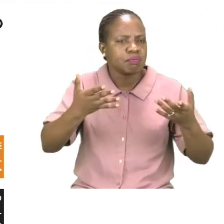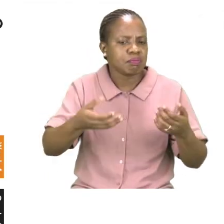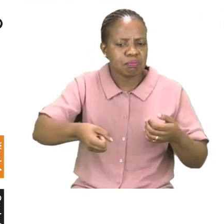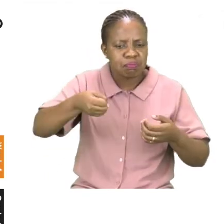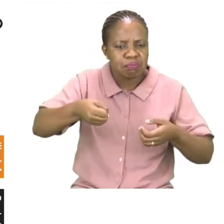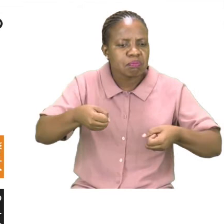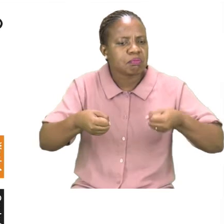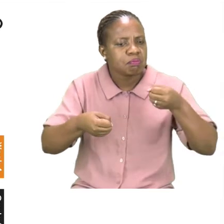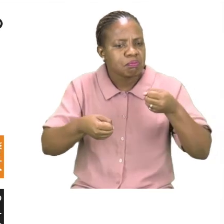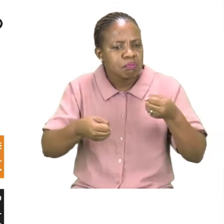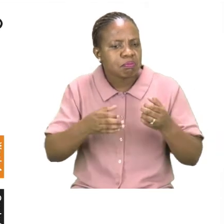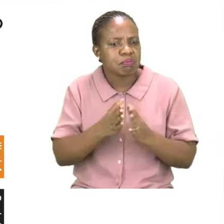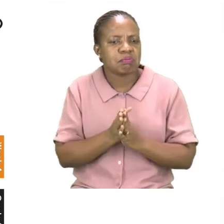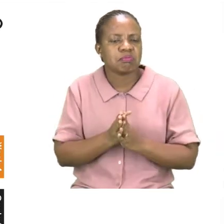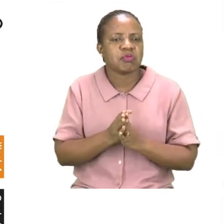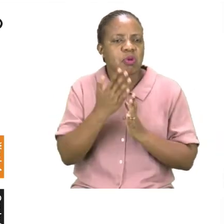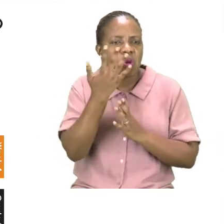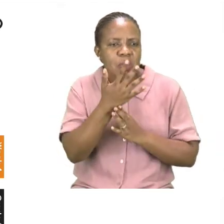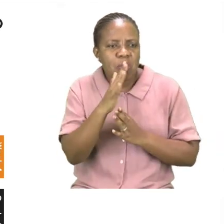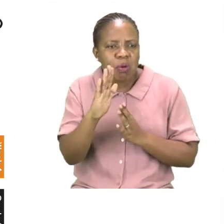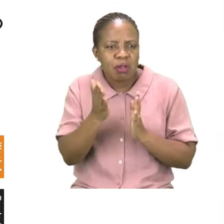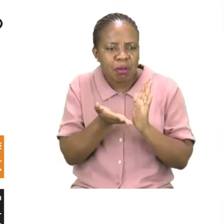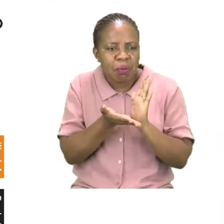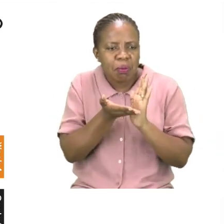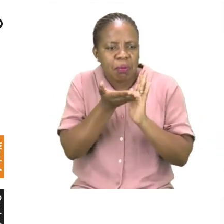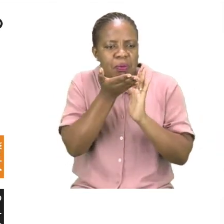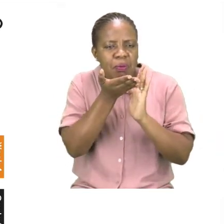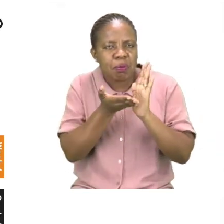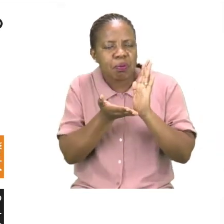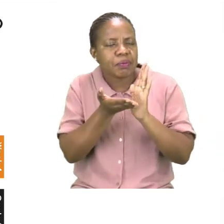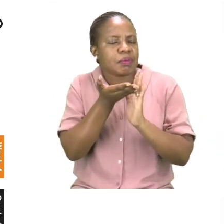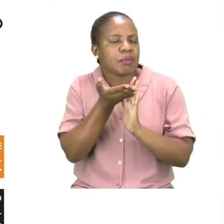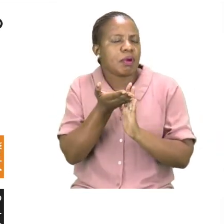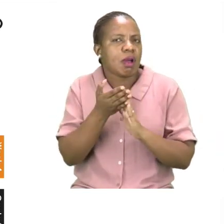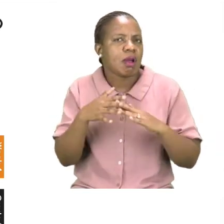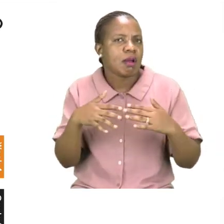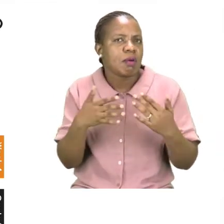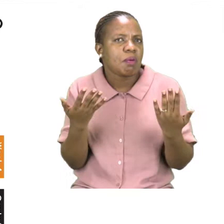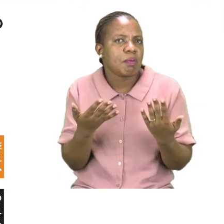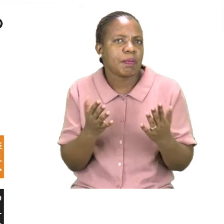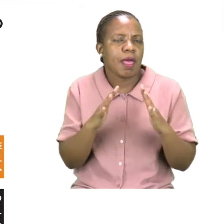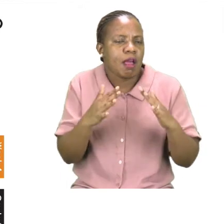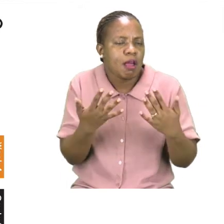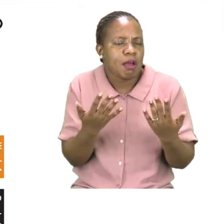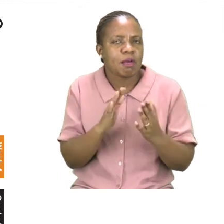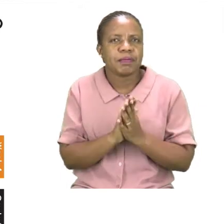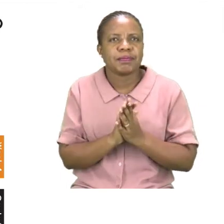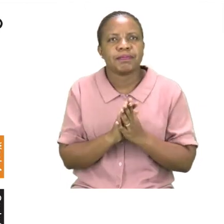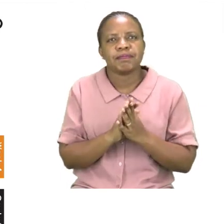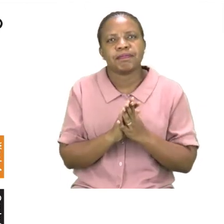to show the water level. Now I have decided to help help you with this one. So